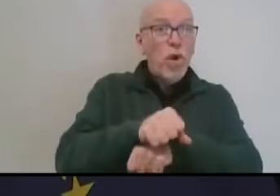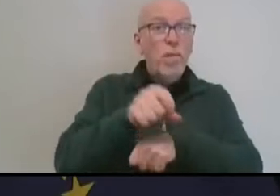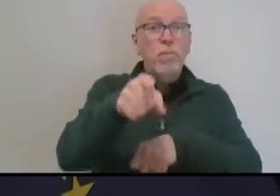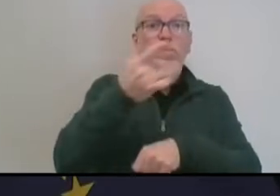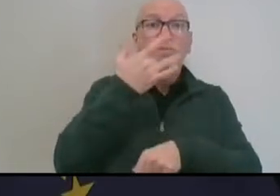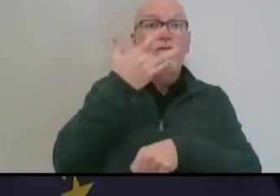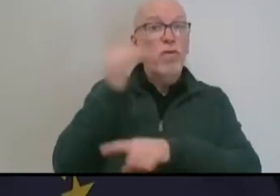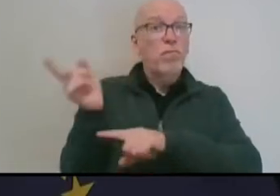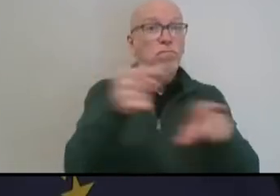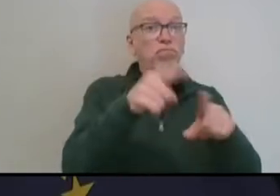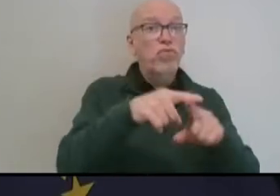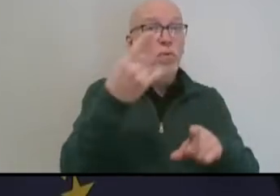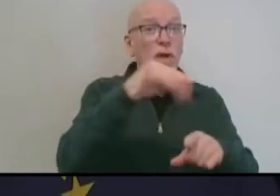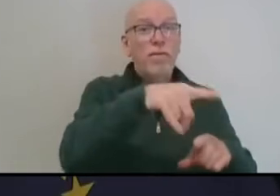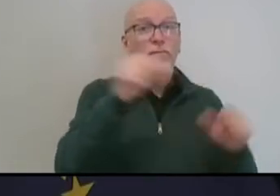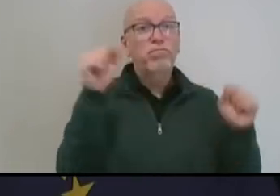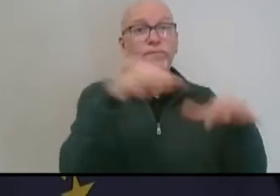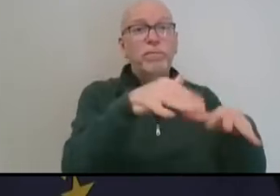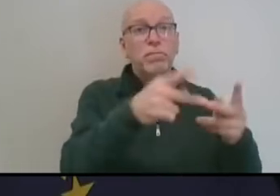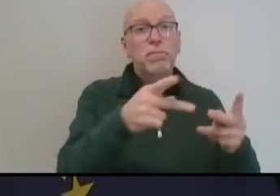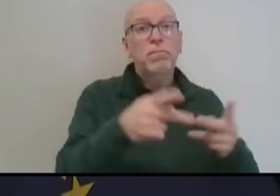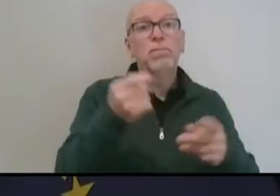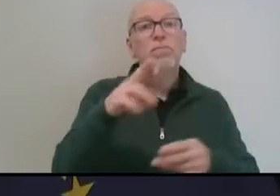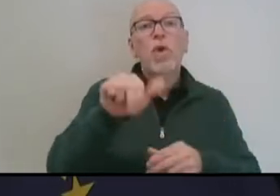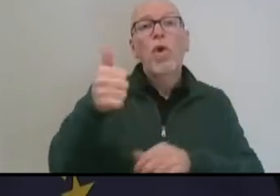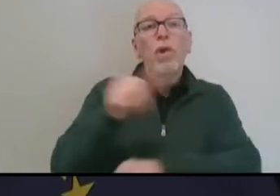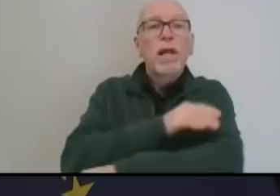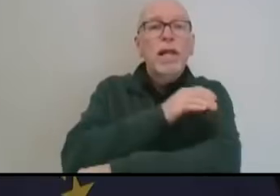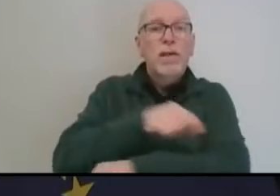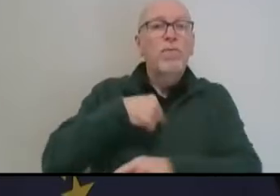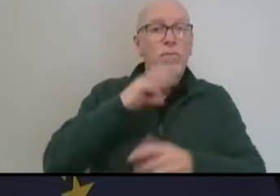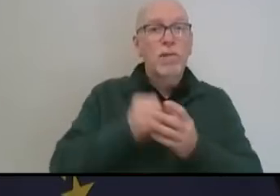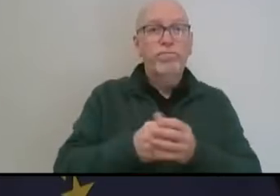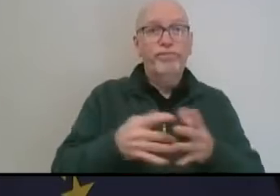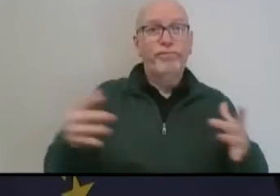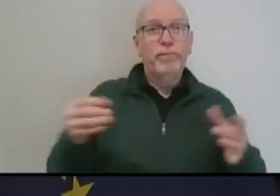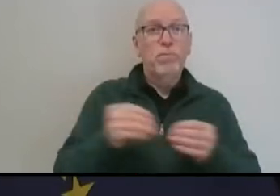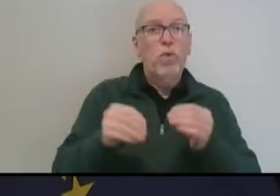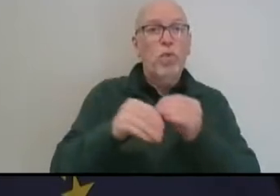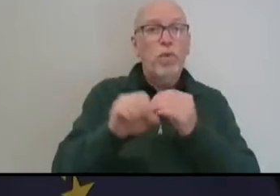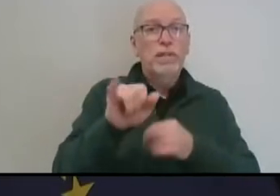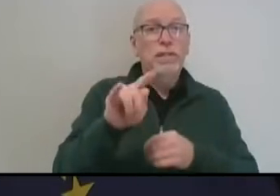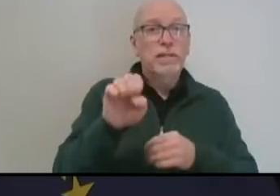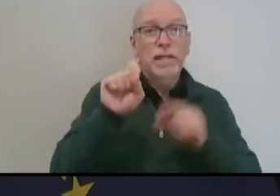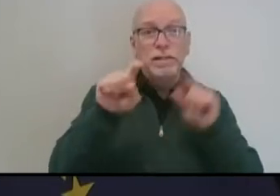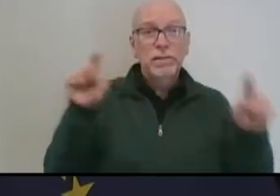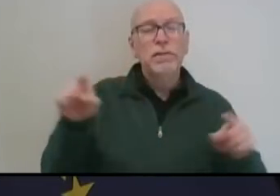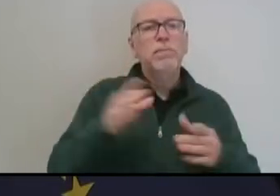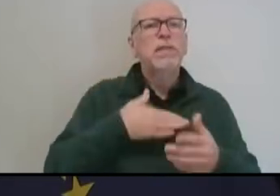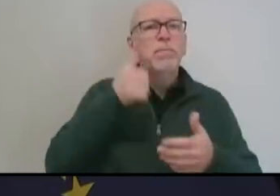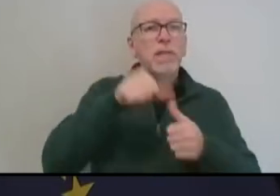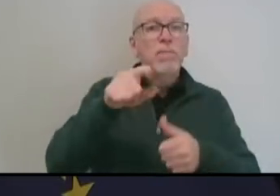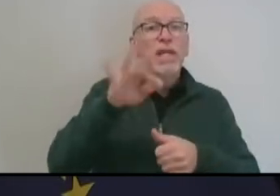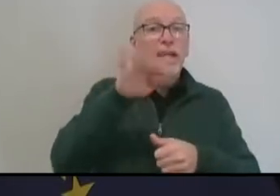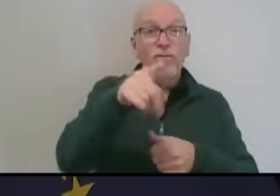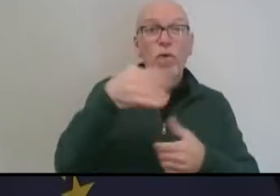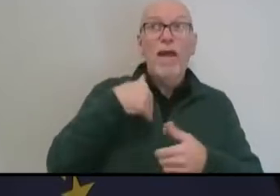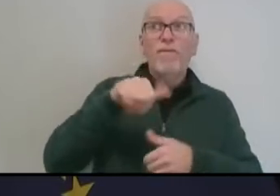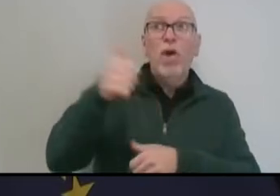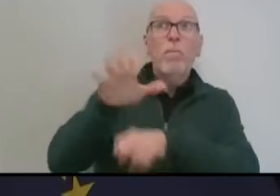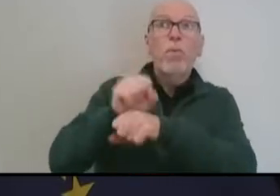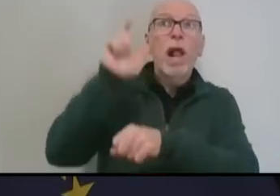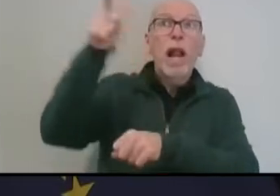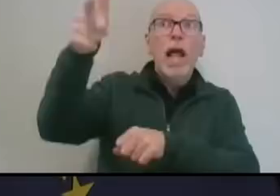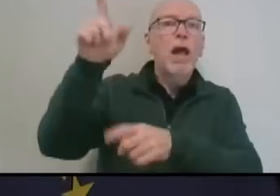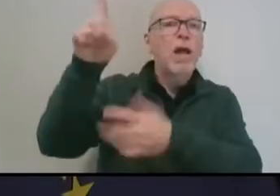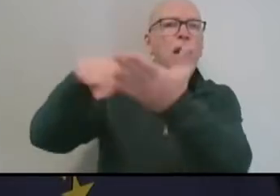mass fax locations or another clinic as we continue to expand our vaccine site schedules, please remember to cancel your original appointment so others can